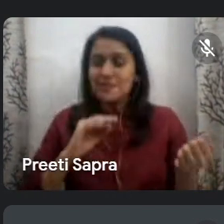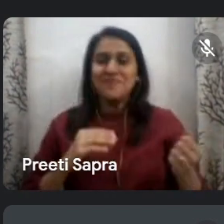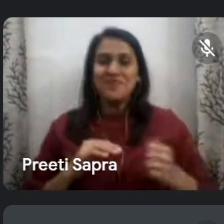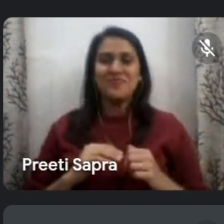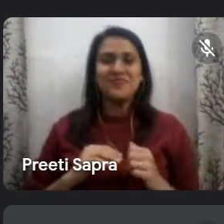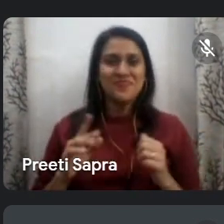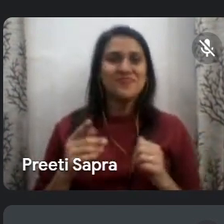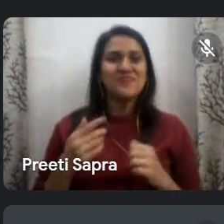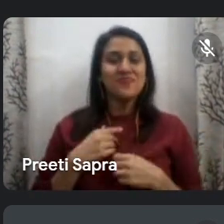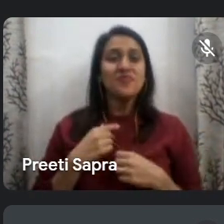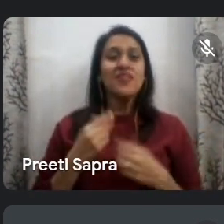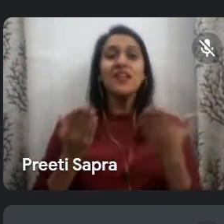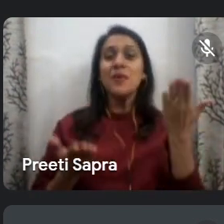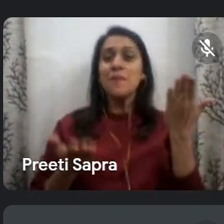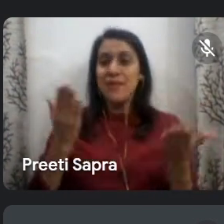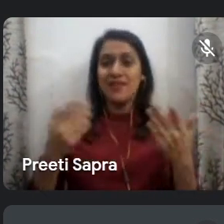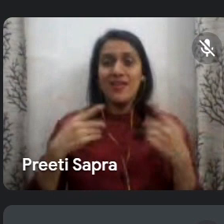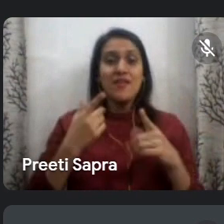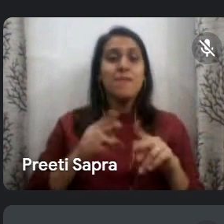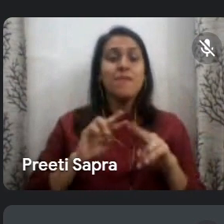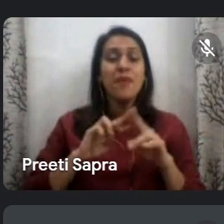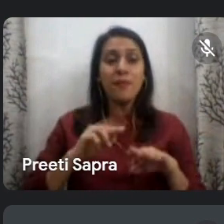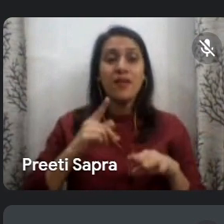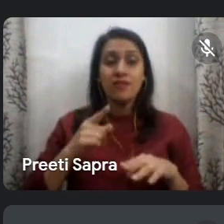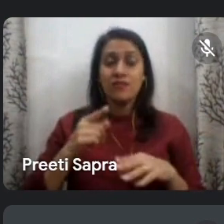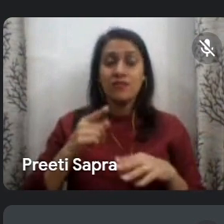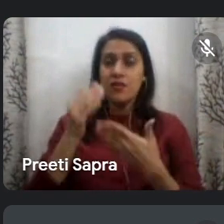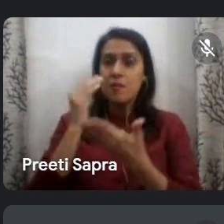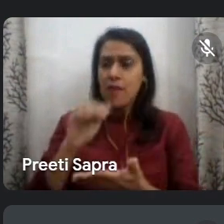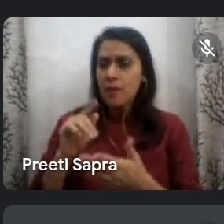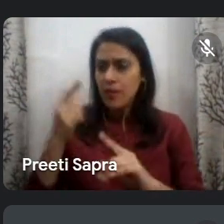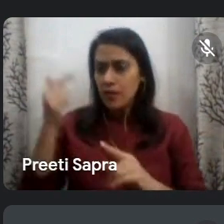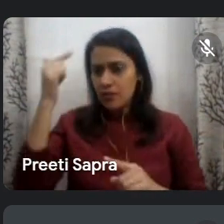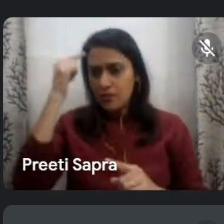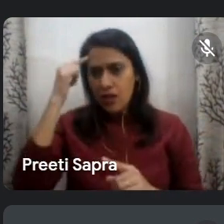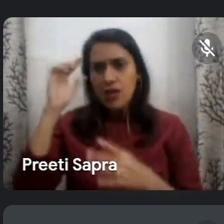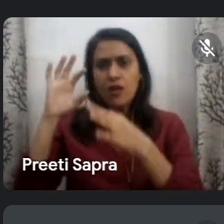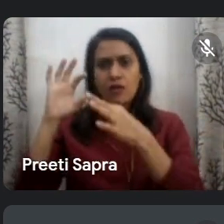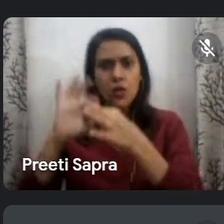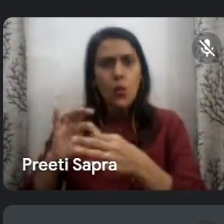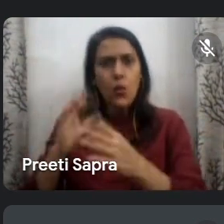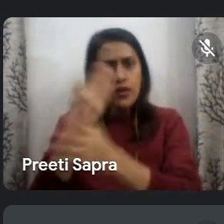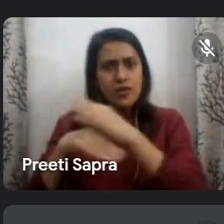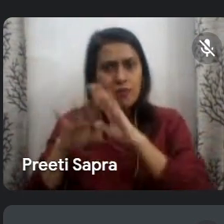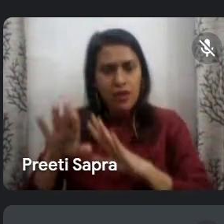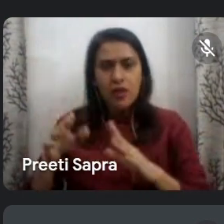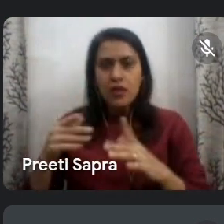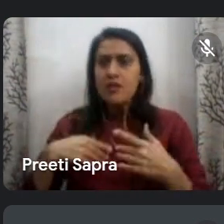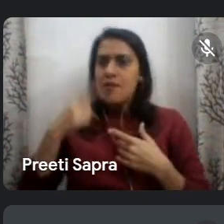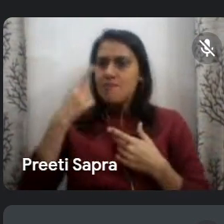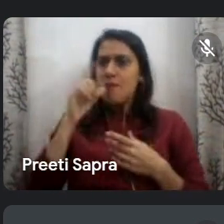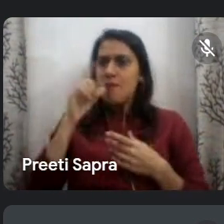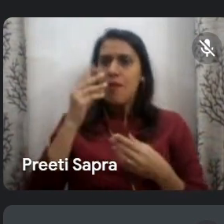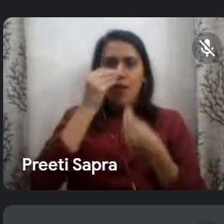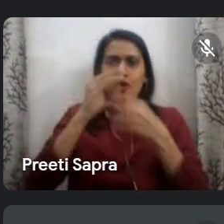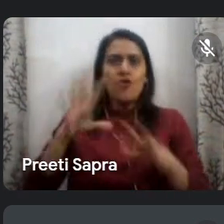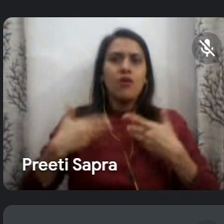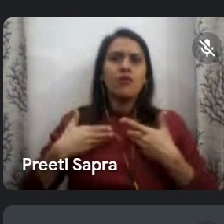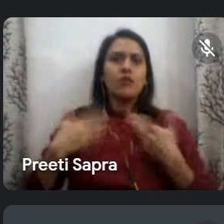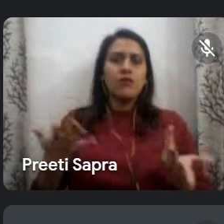are a parent and you're learning about these new things on your own and you're struggling to make hard decisions for your